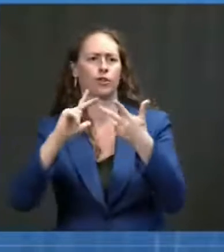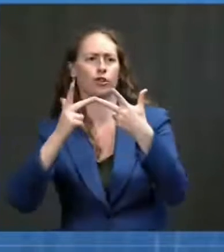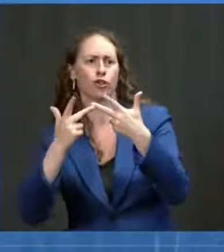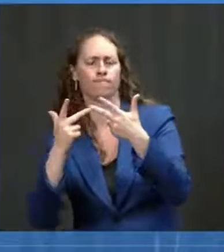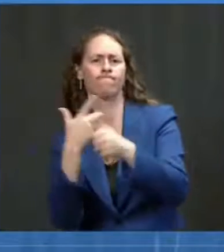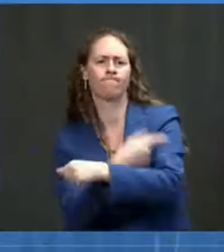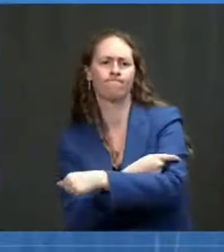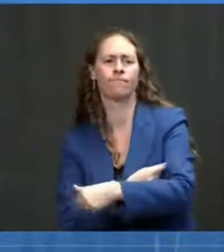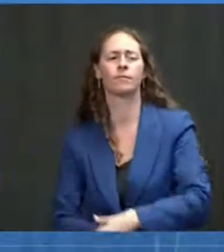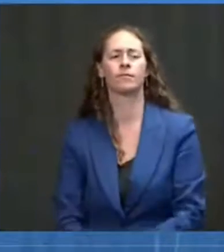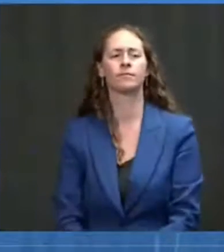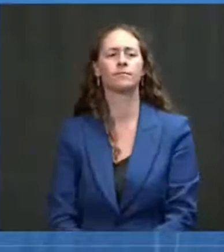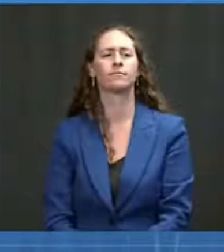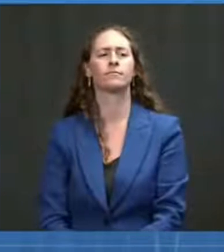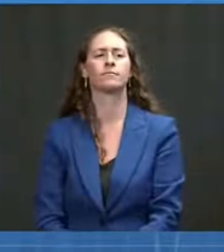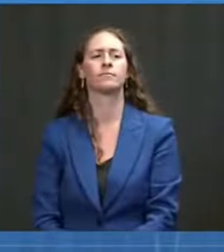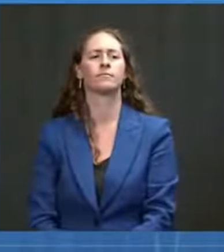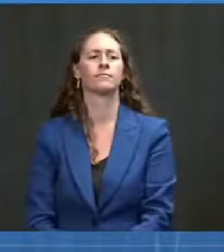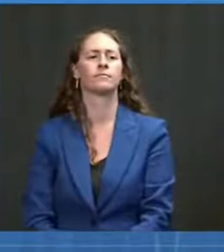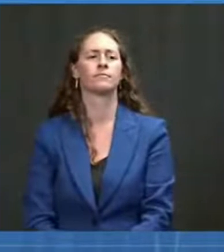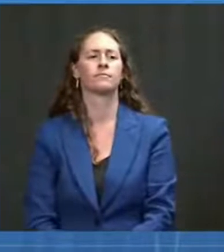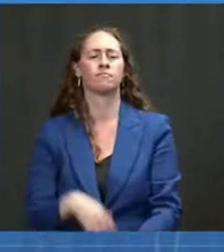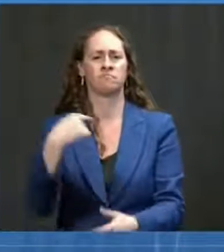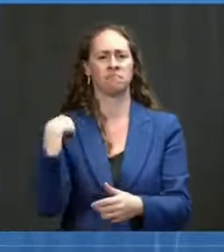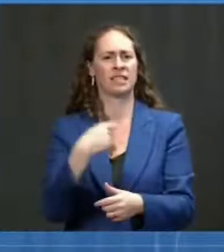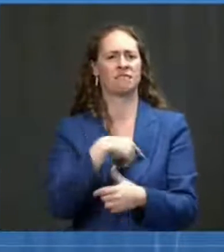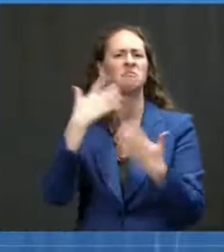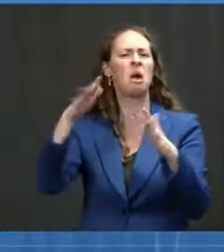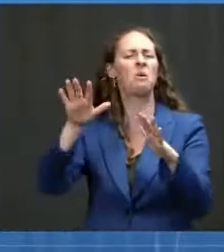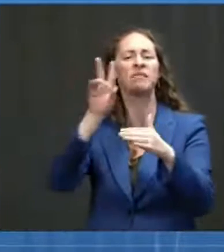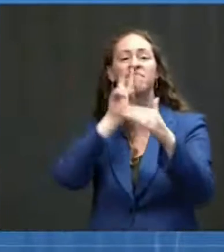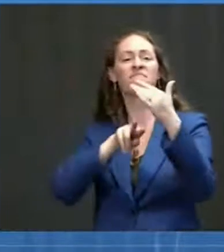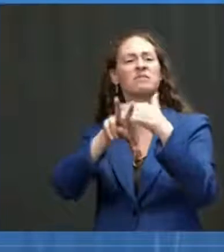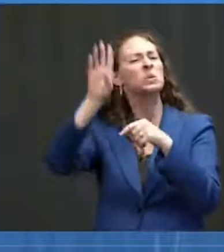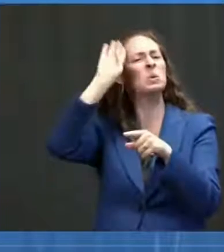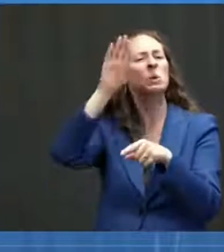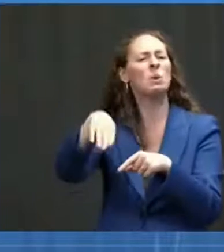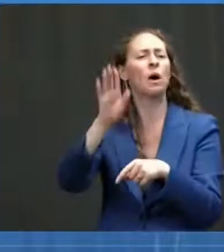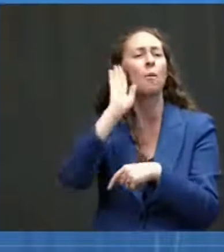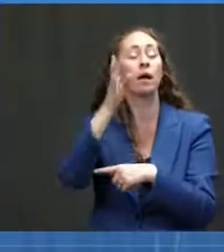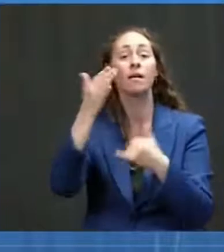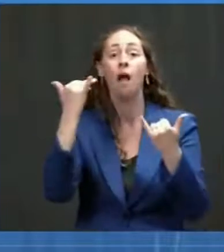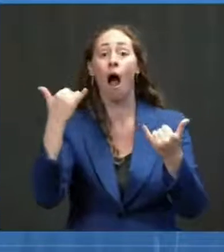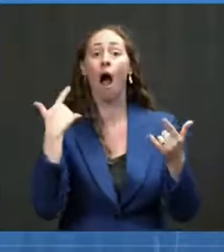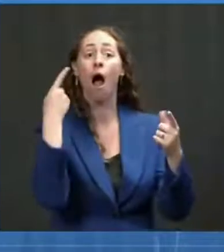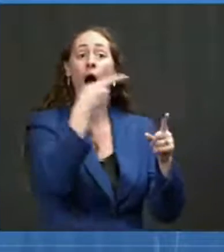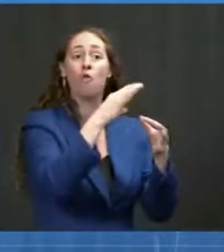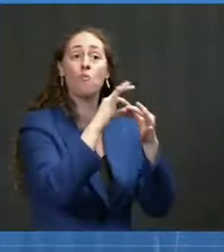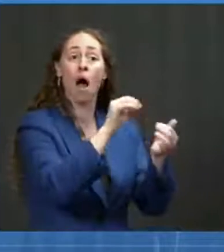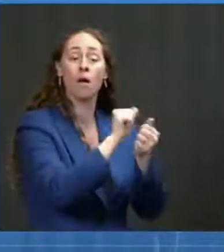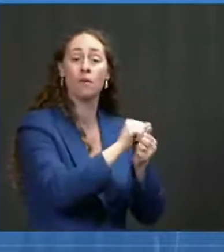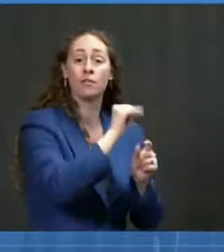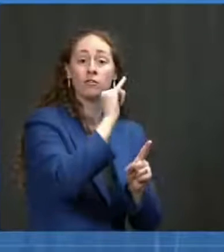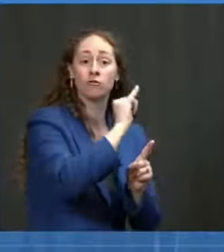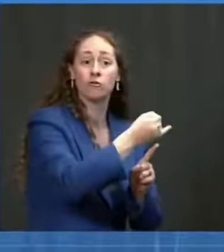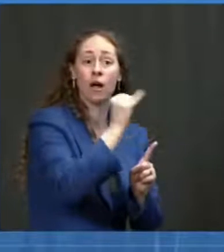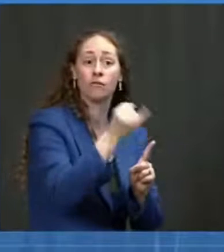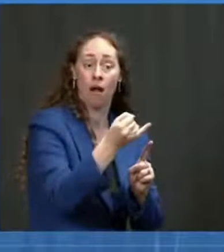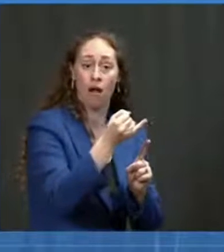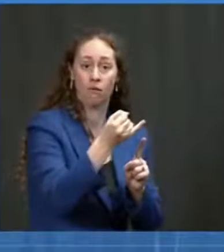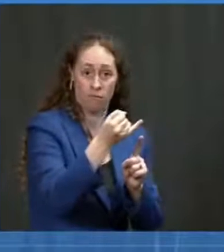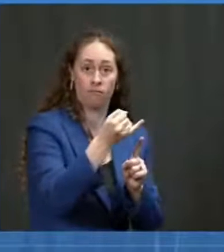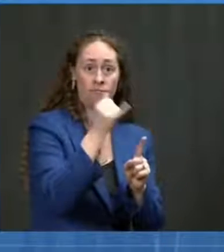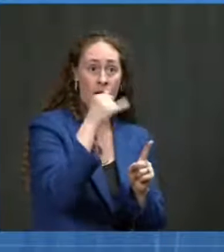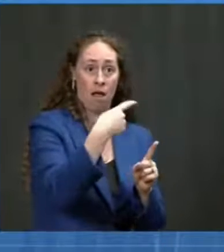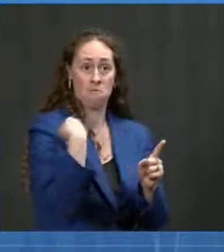J&J vaccine was not administered in the US until March of 2021, and we expect more data on J&J